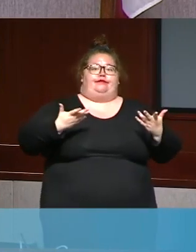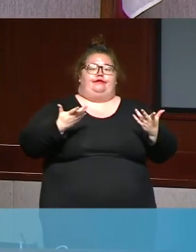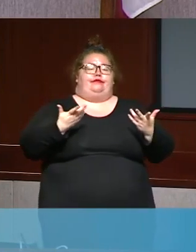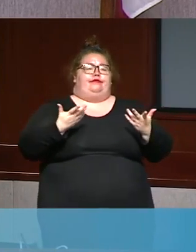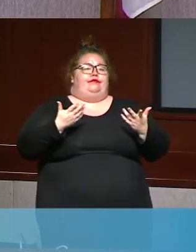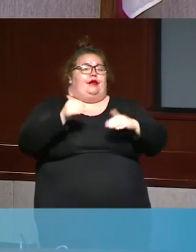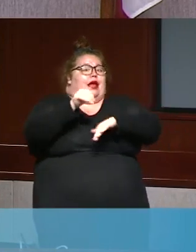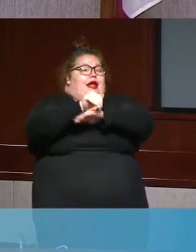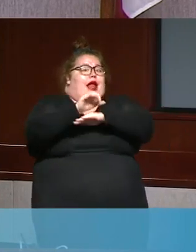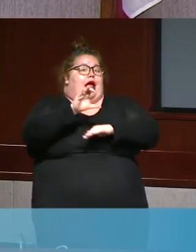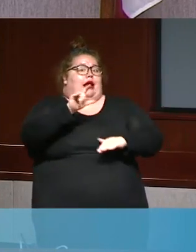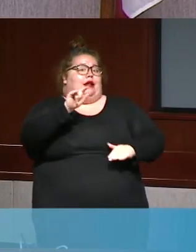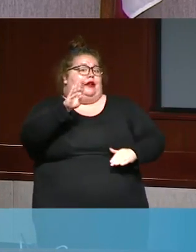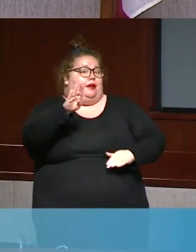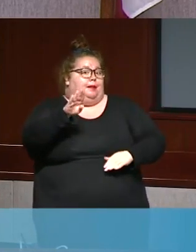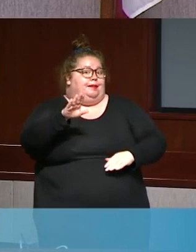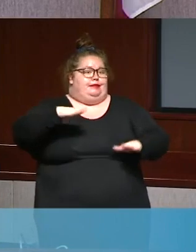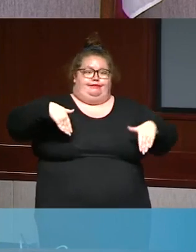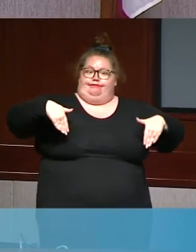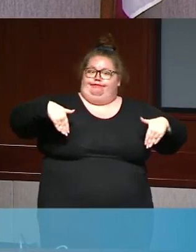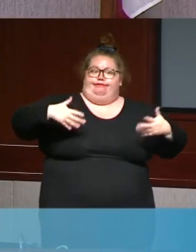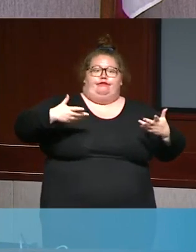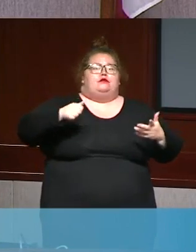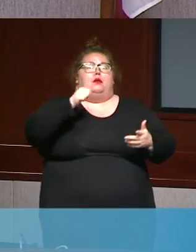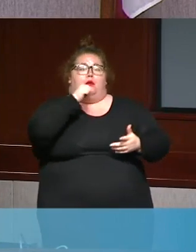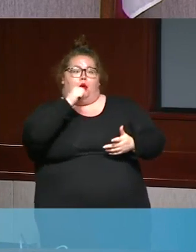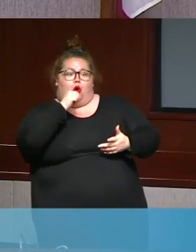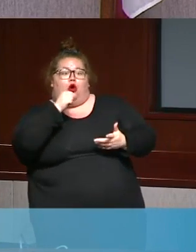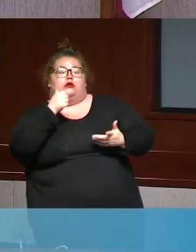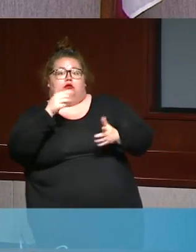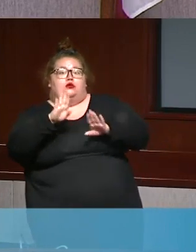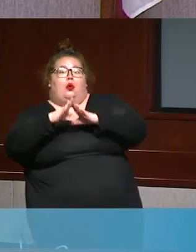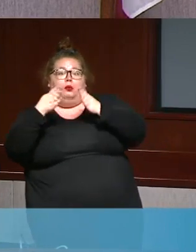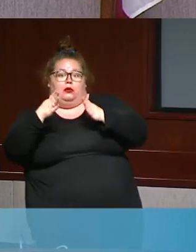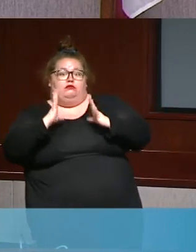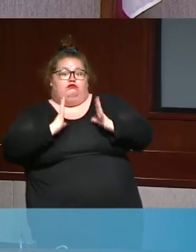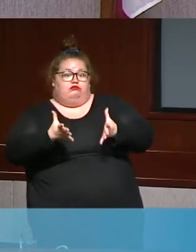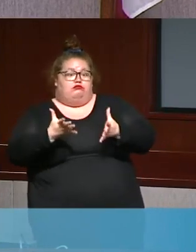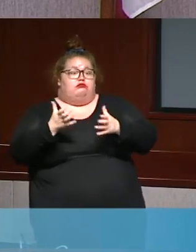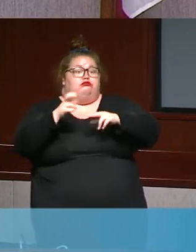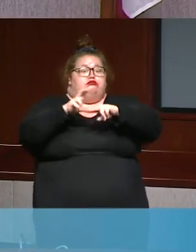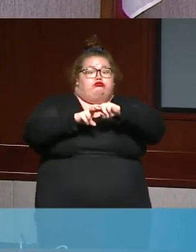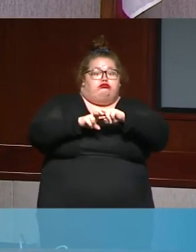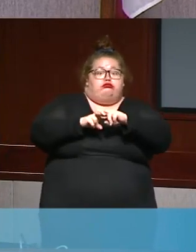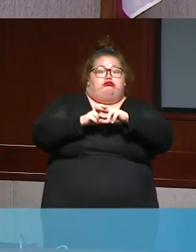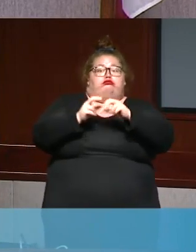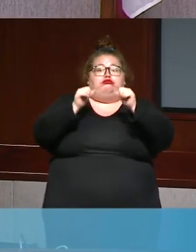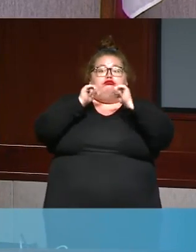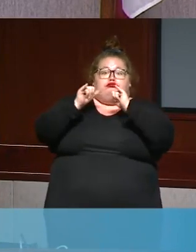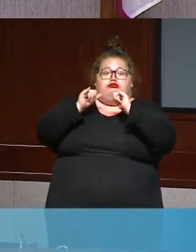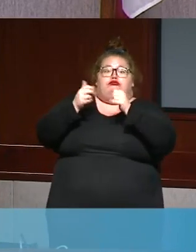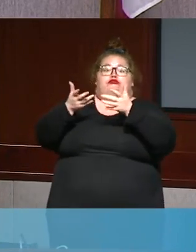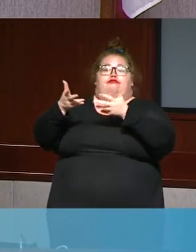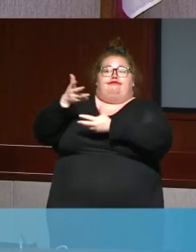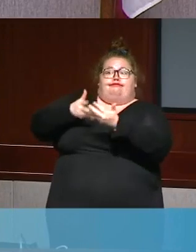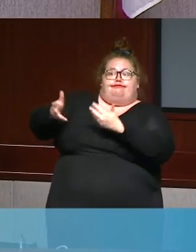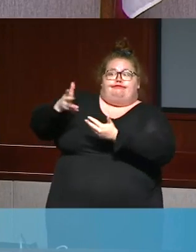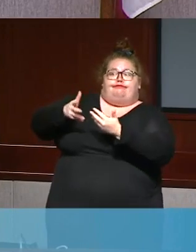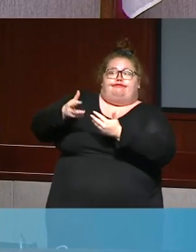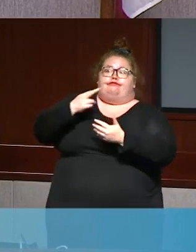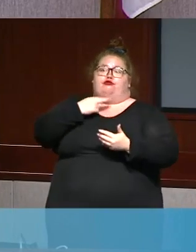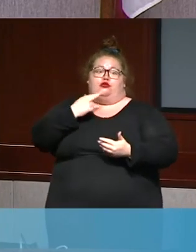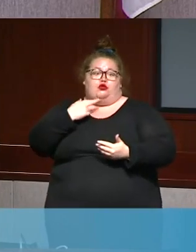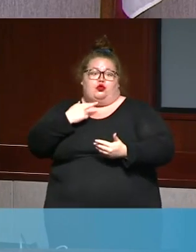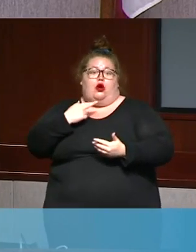Nightclubs, even though bars are open, you can go sit at a bar, you can patronize a restaurant